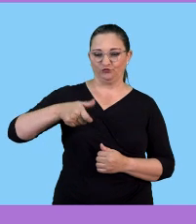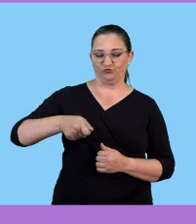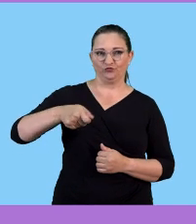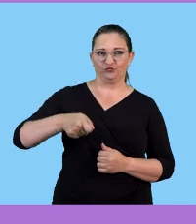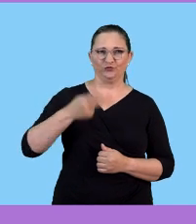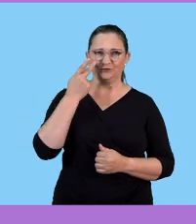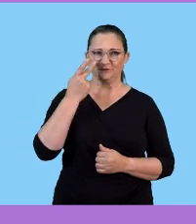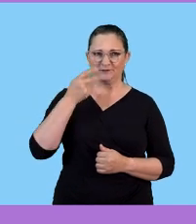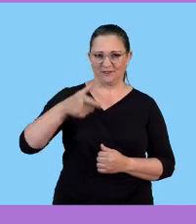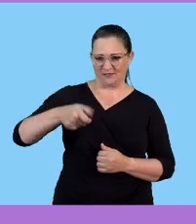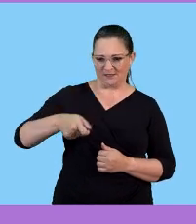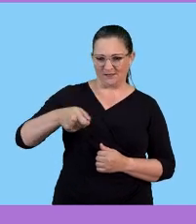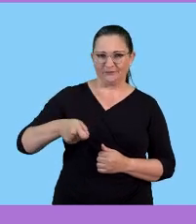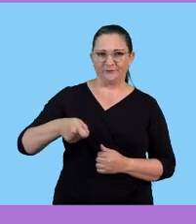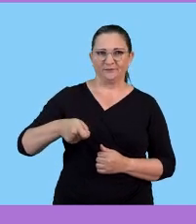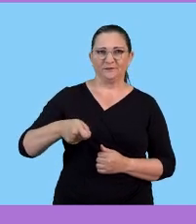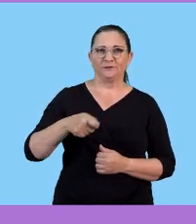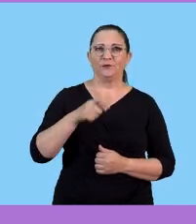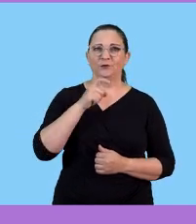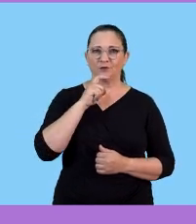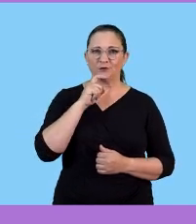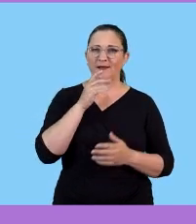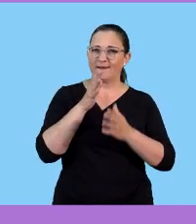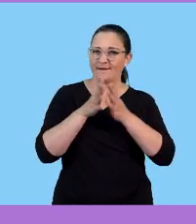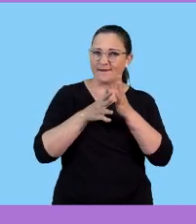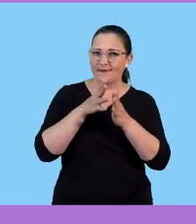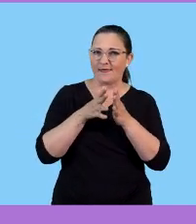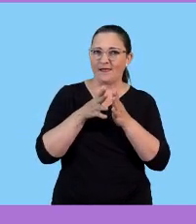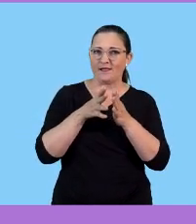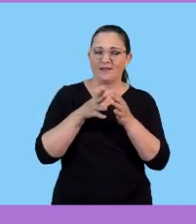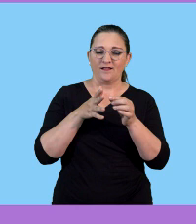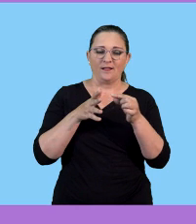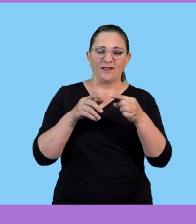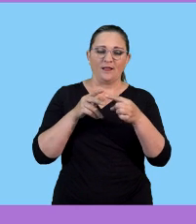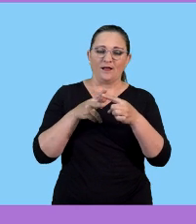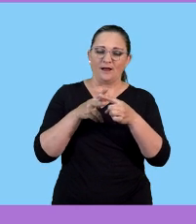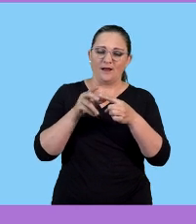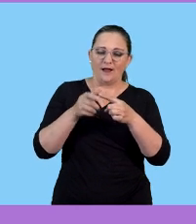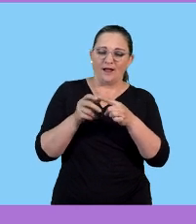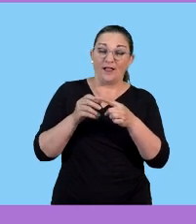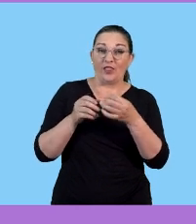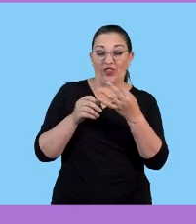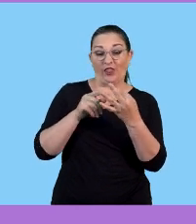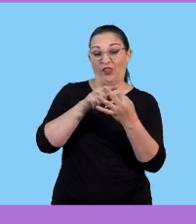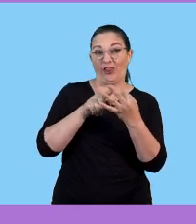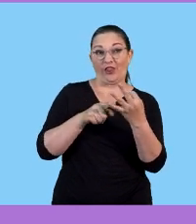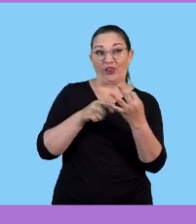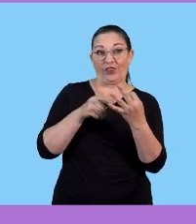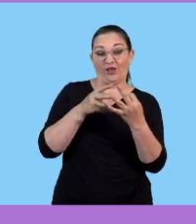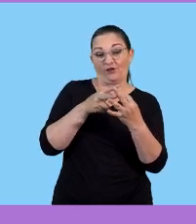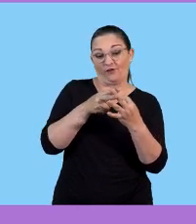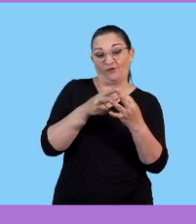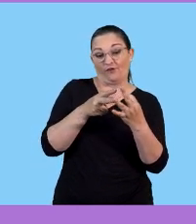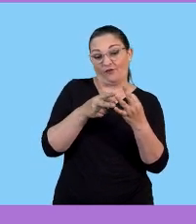things. All right, use pliers. Carefully bare the ends of 3 wires inside the